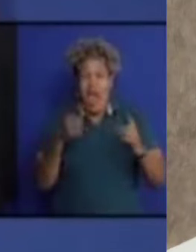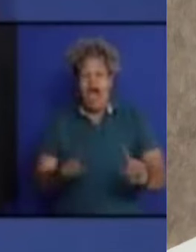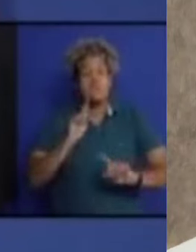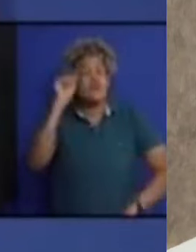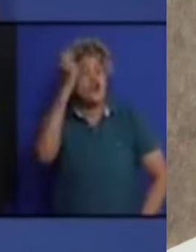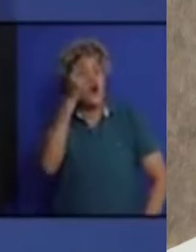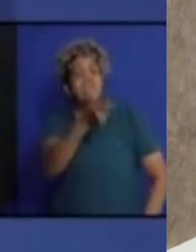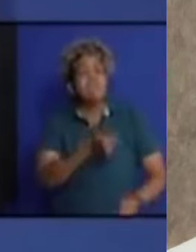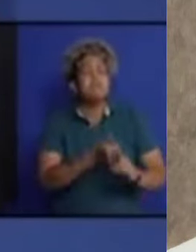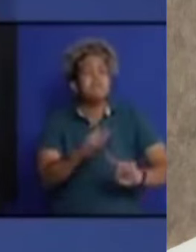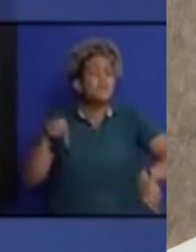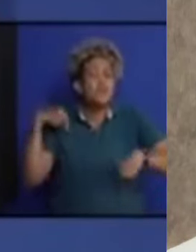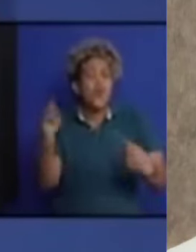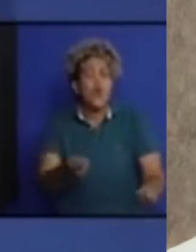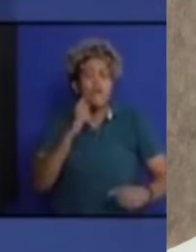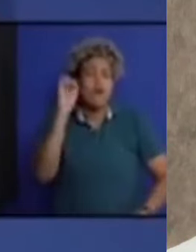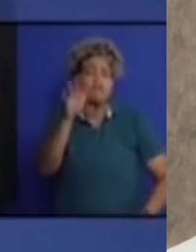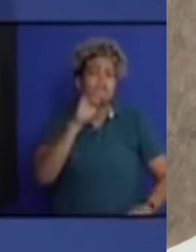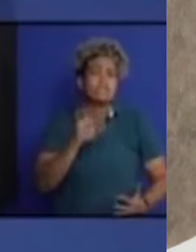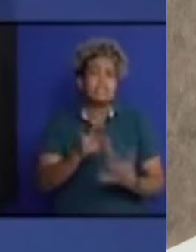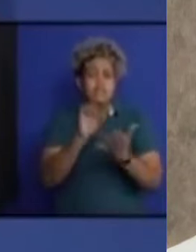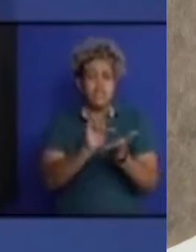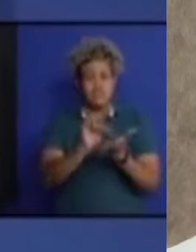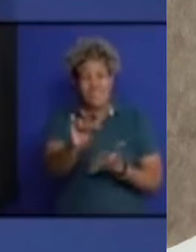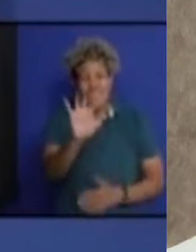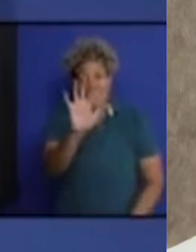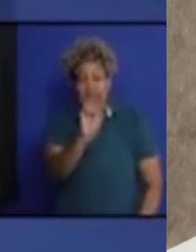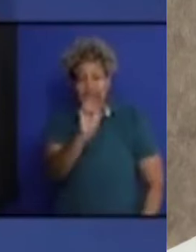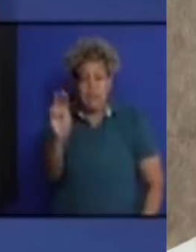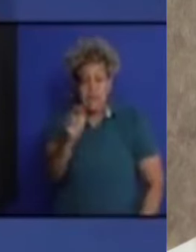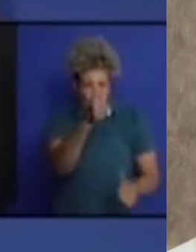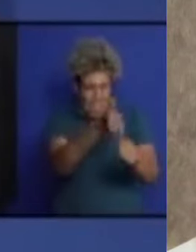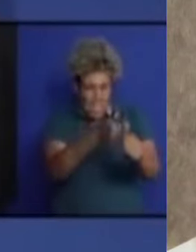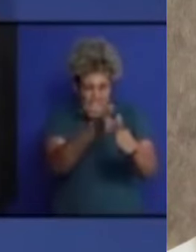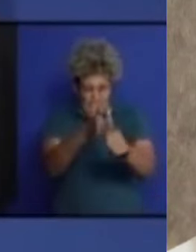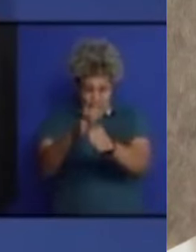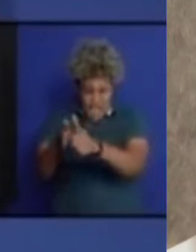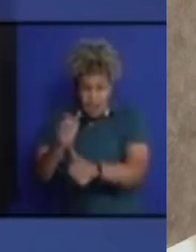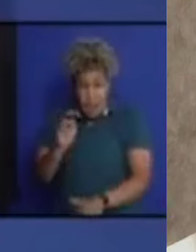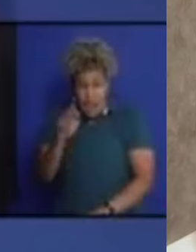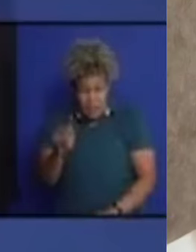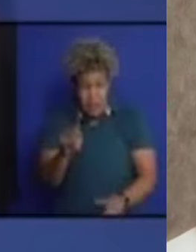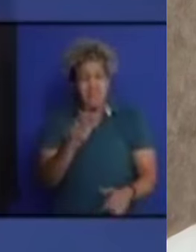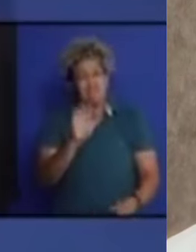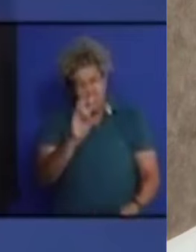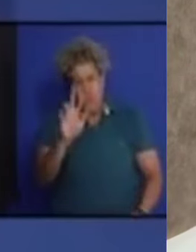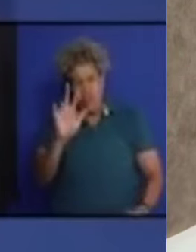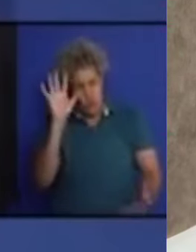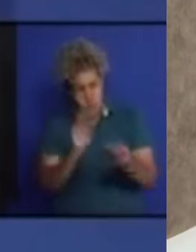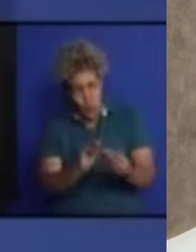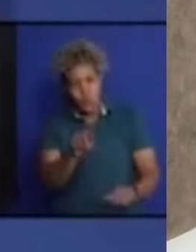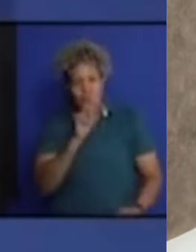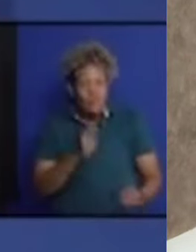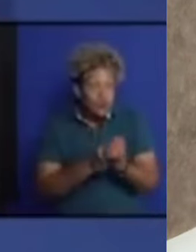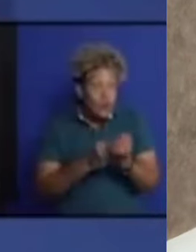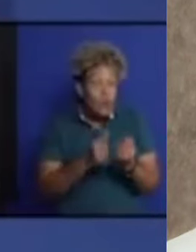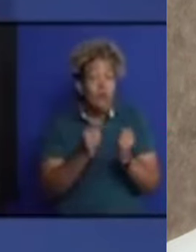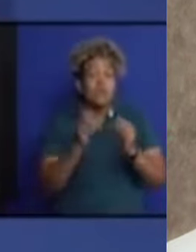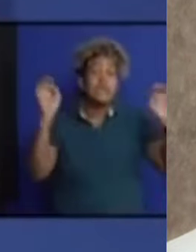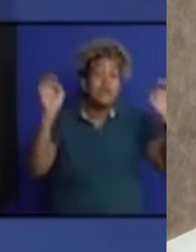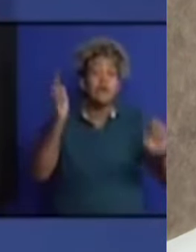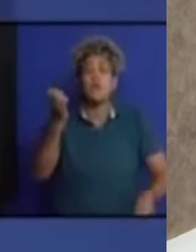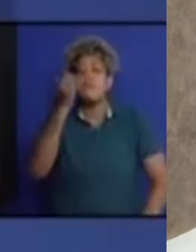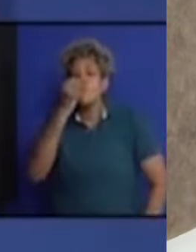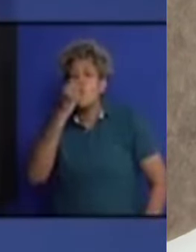the government has made a special allocation of $5 million per constituency to assist with emergency cases for food